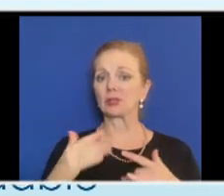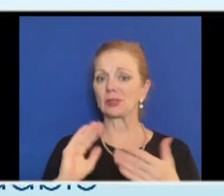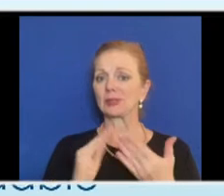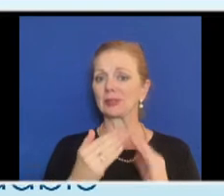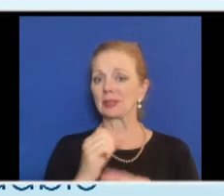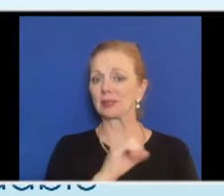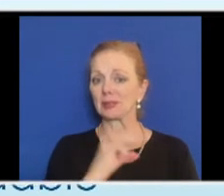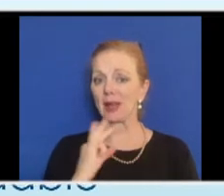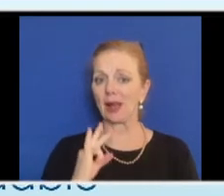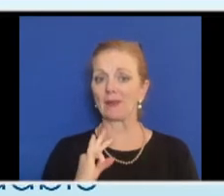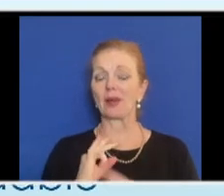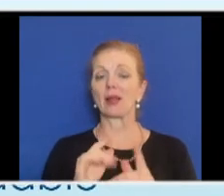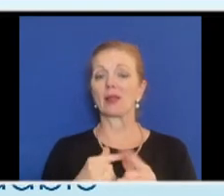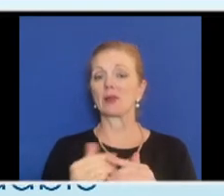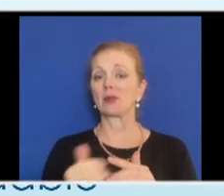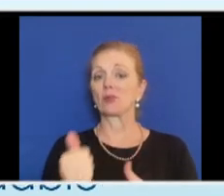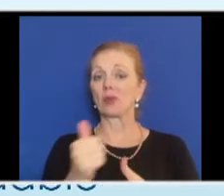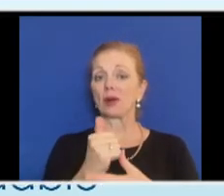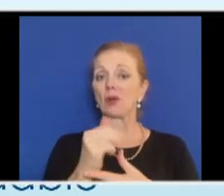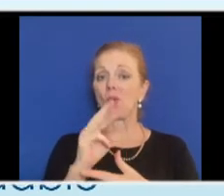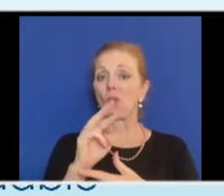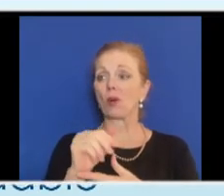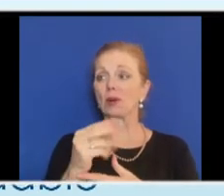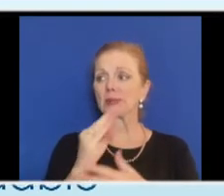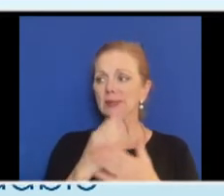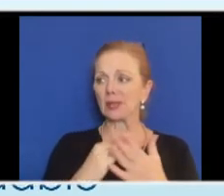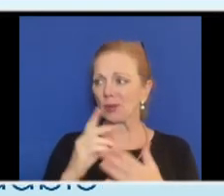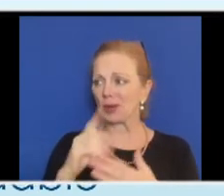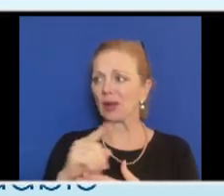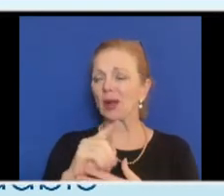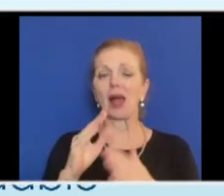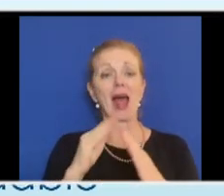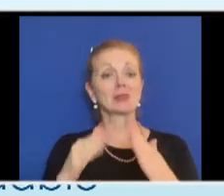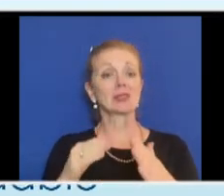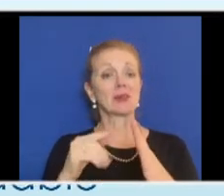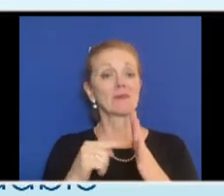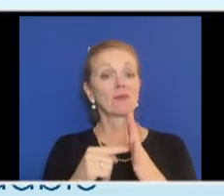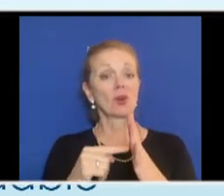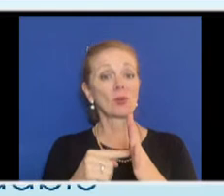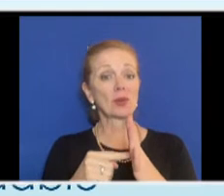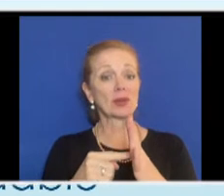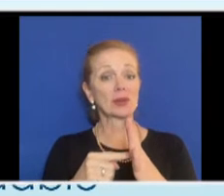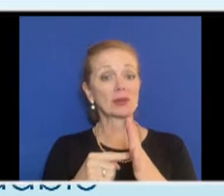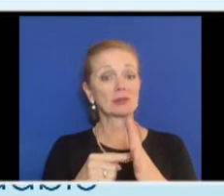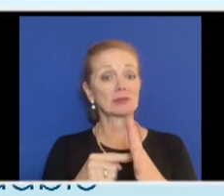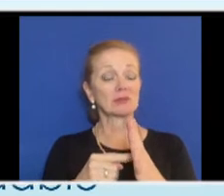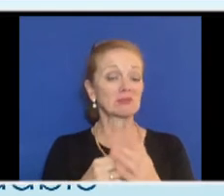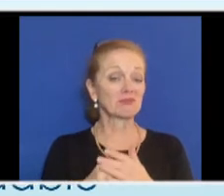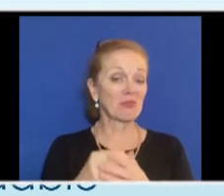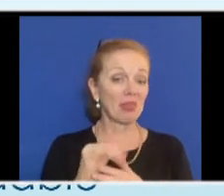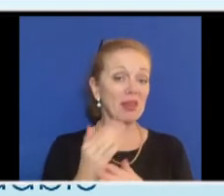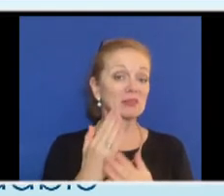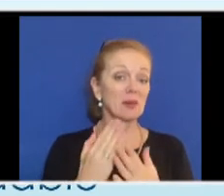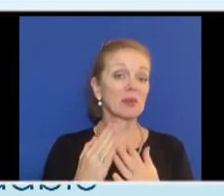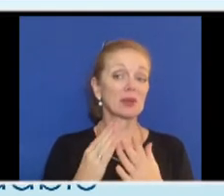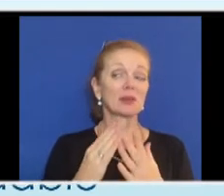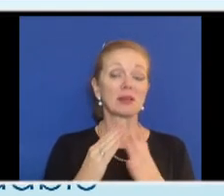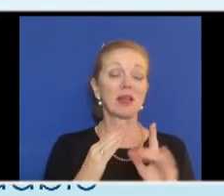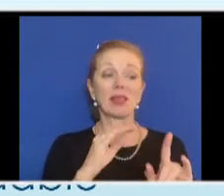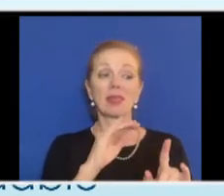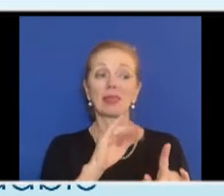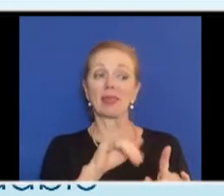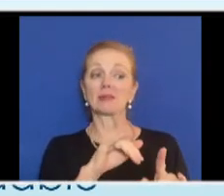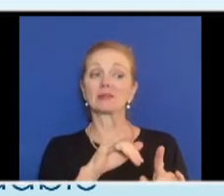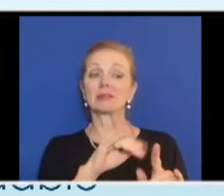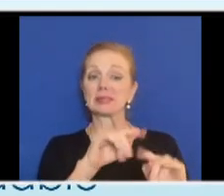a priority for councilmember watlington and I think some of you is housing affordability so that's something the Taylor Morrison team has looked at